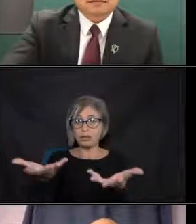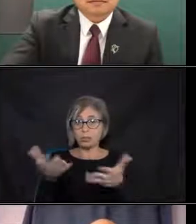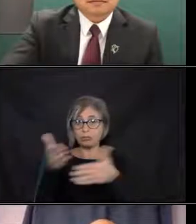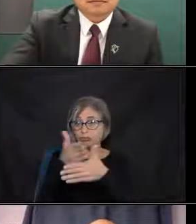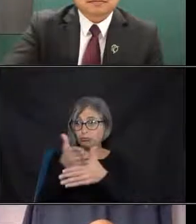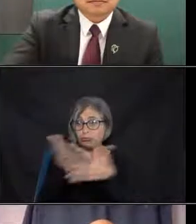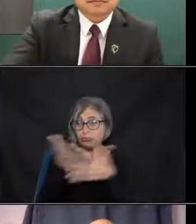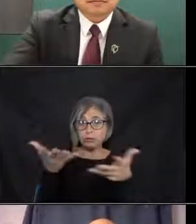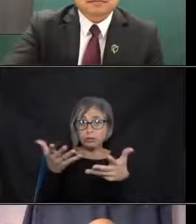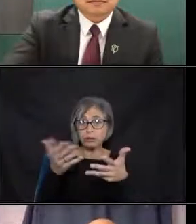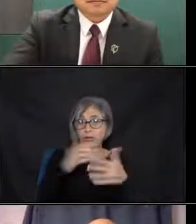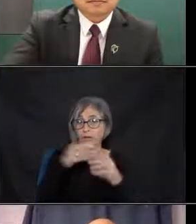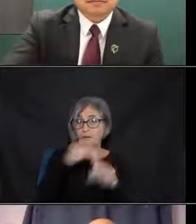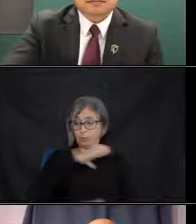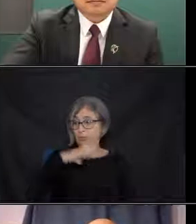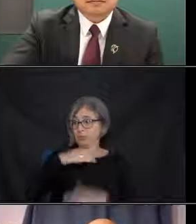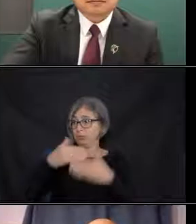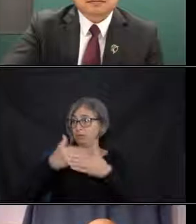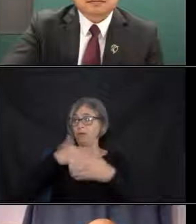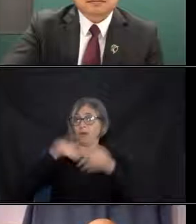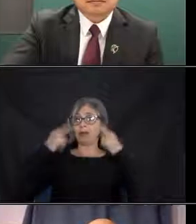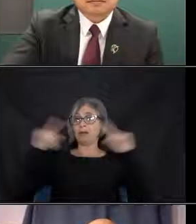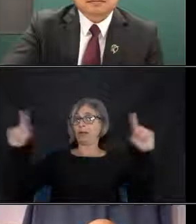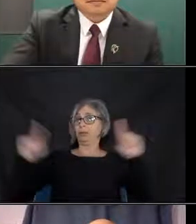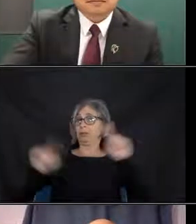commission before we move on to announcements?